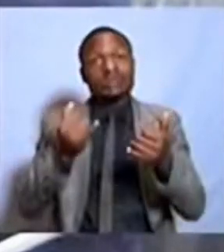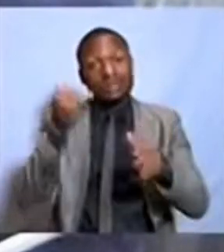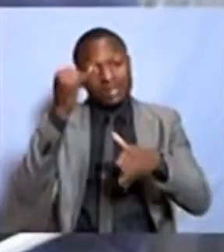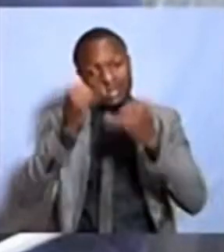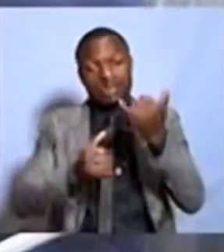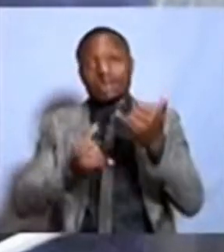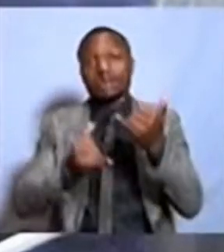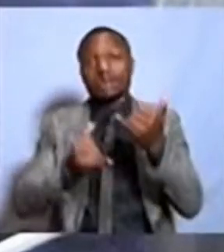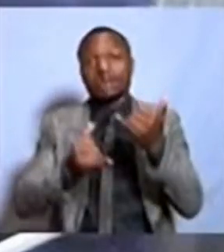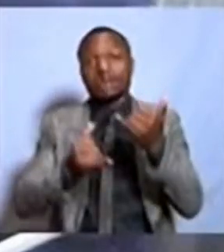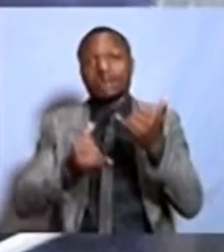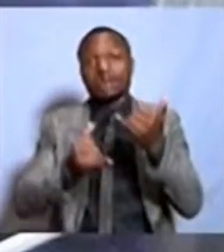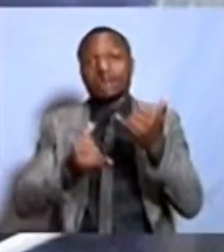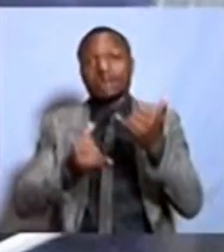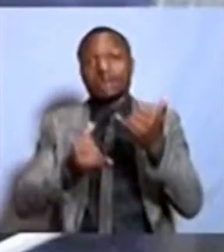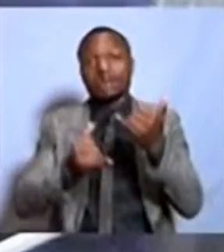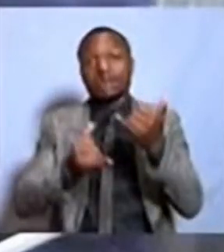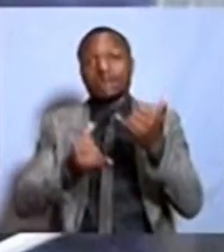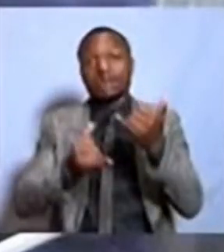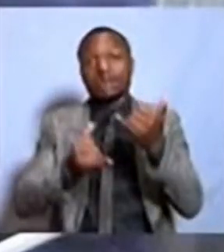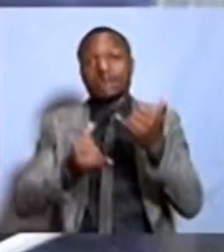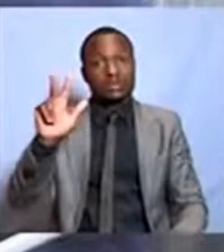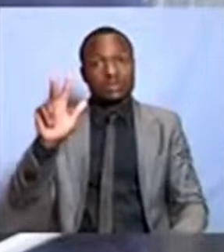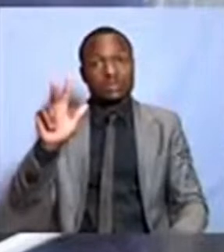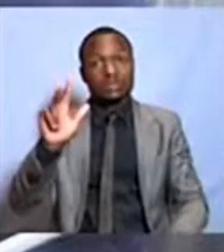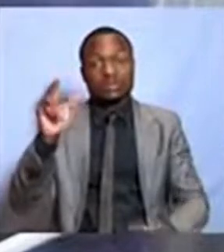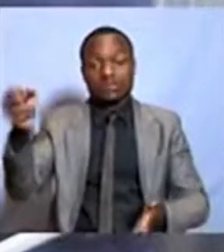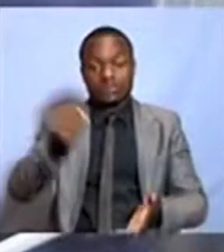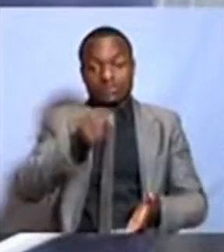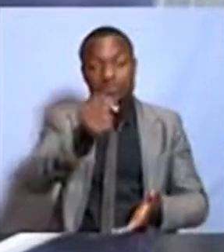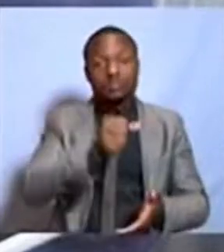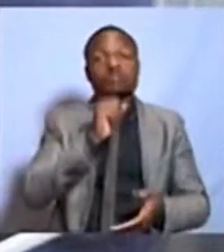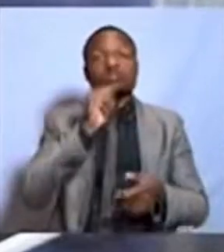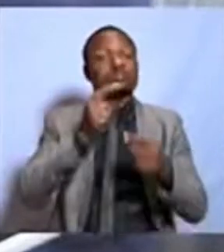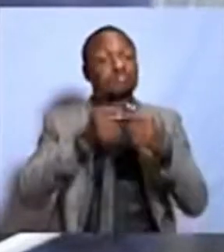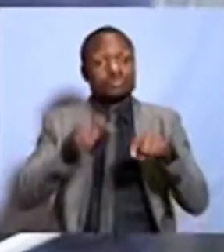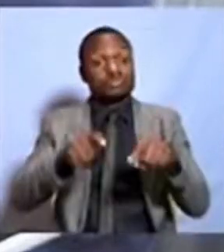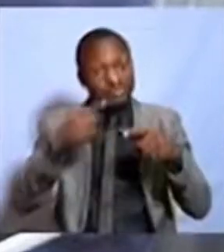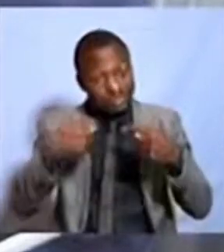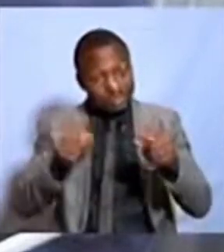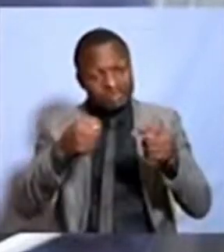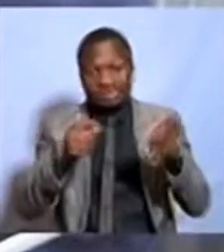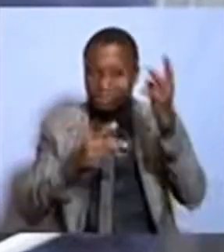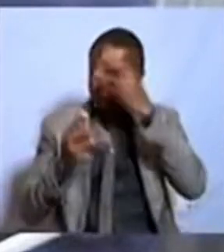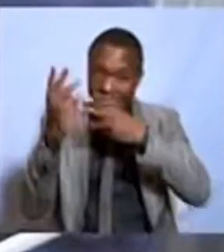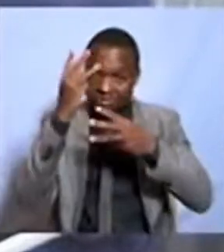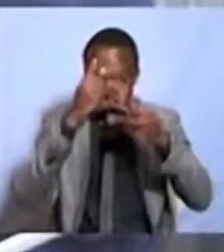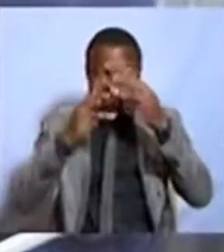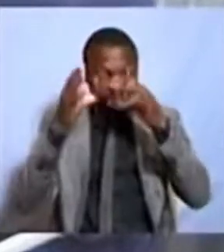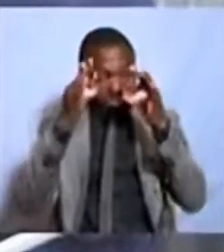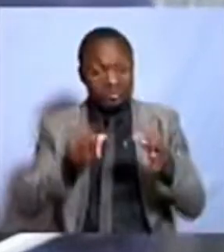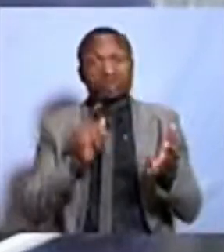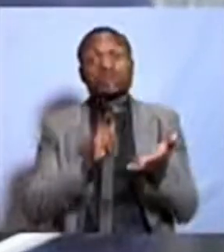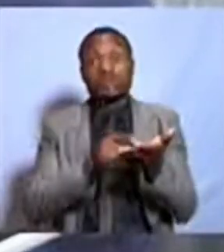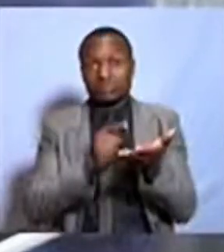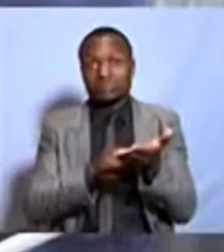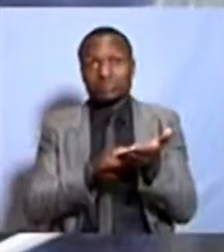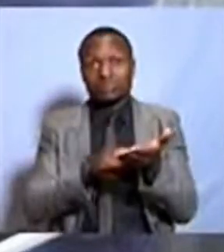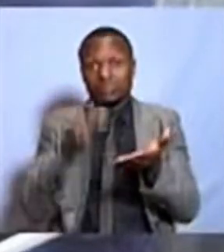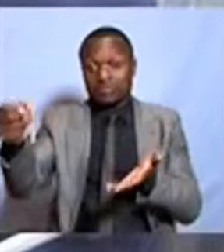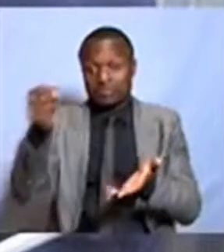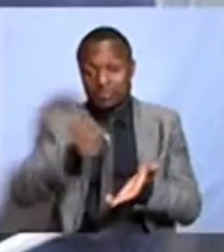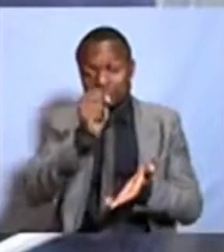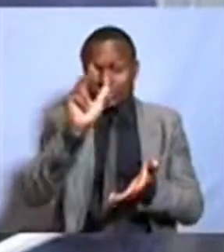year. The recruitment of these health personnel hasn't taken place. So we are trying to wonder, is this recruitment